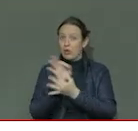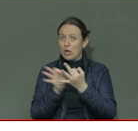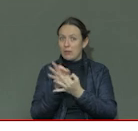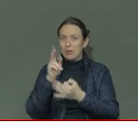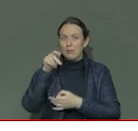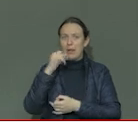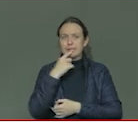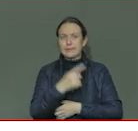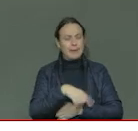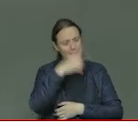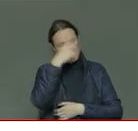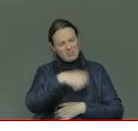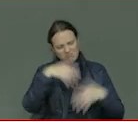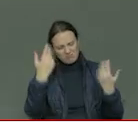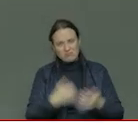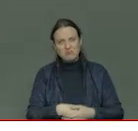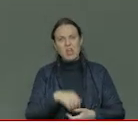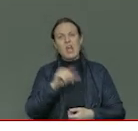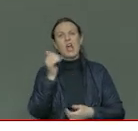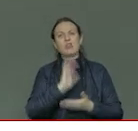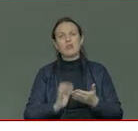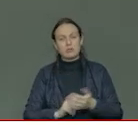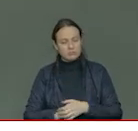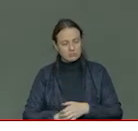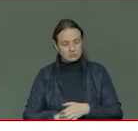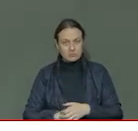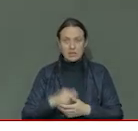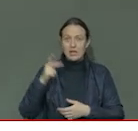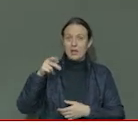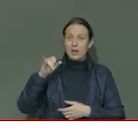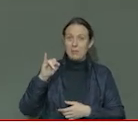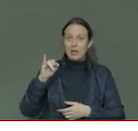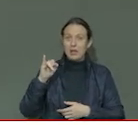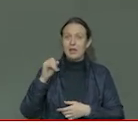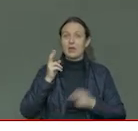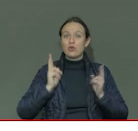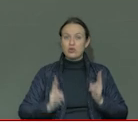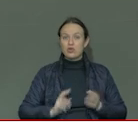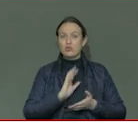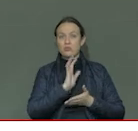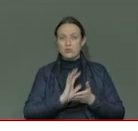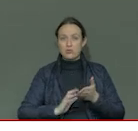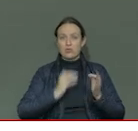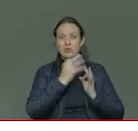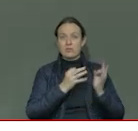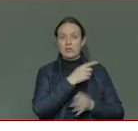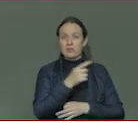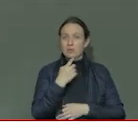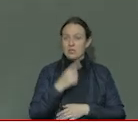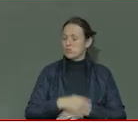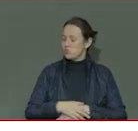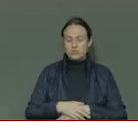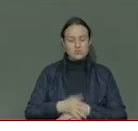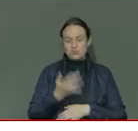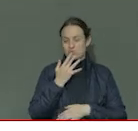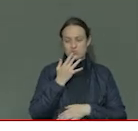don't believe your story. Give us another story. And then Pi gives them the human story. And what do they say? We prefer the